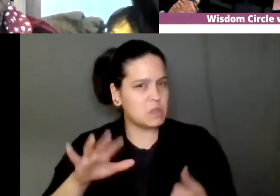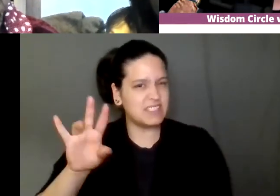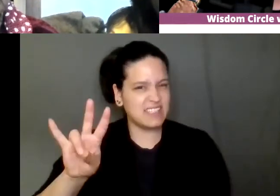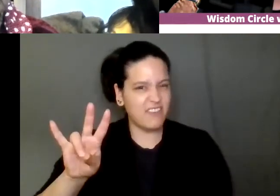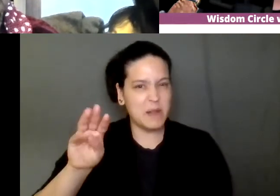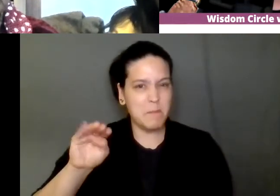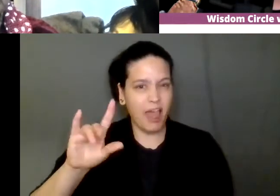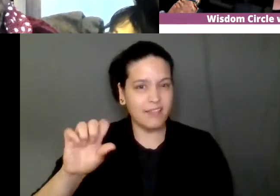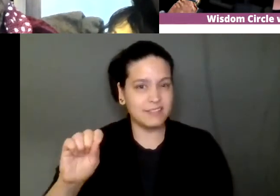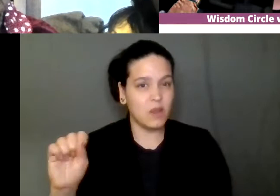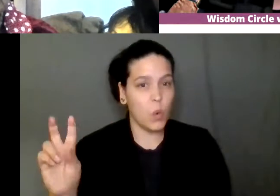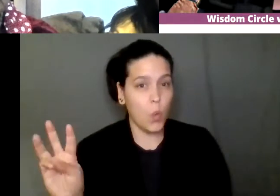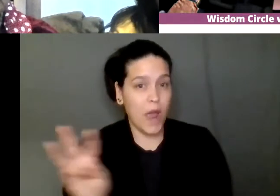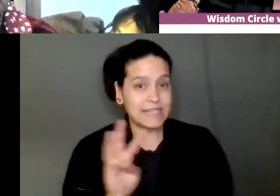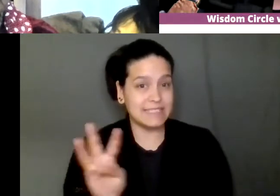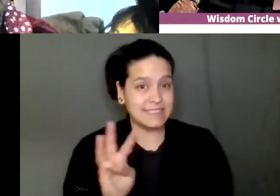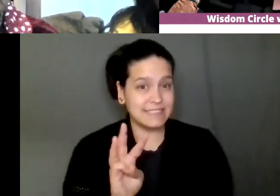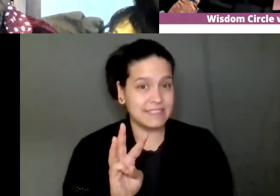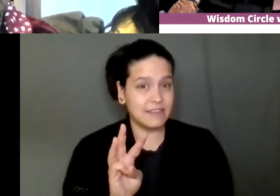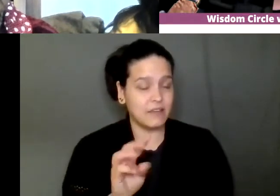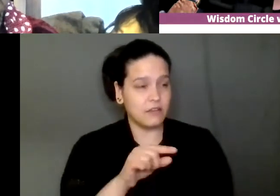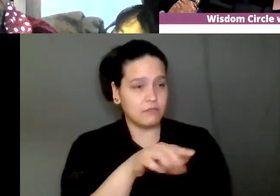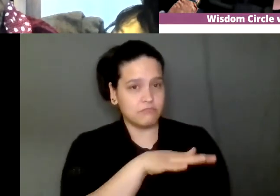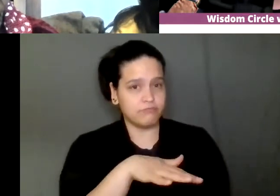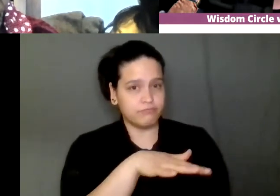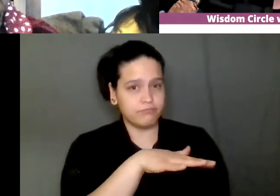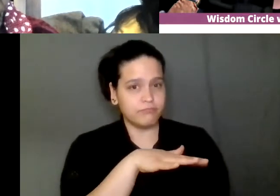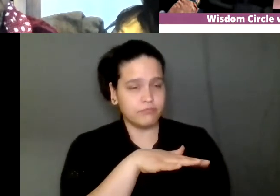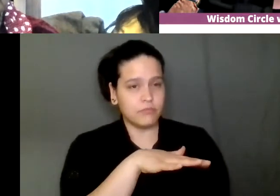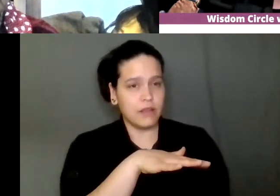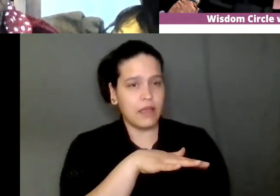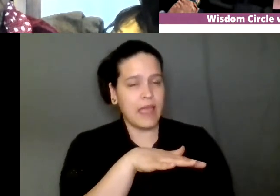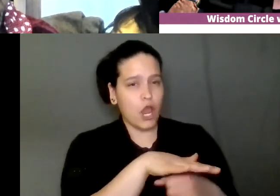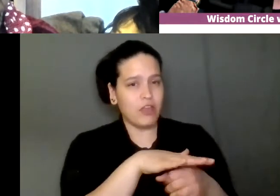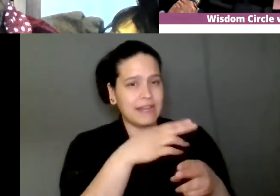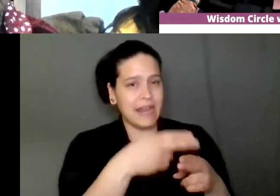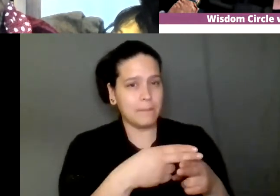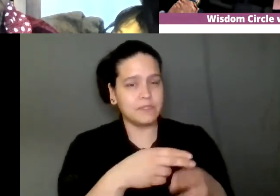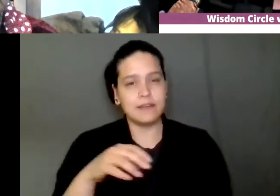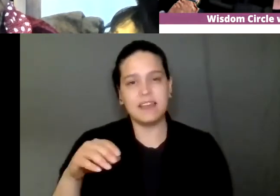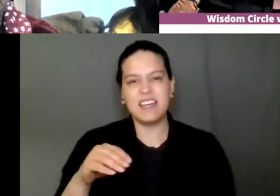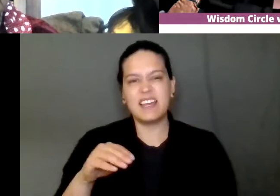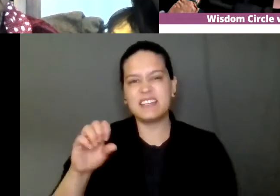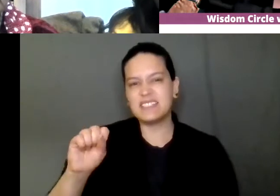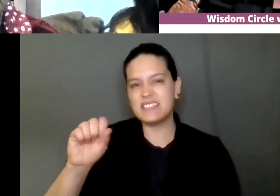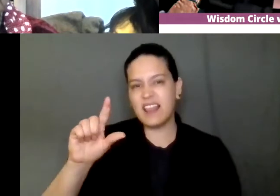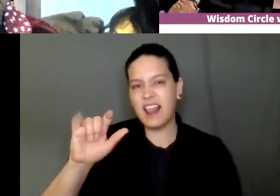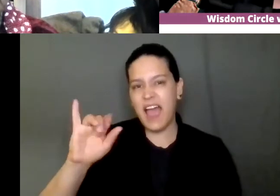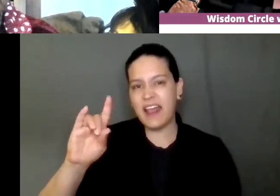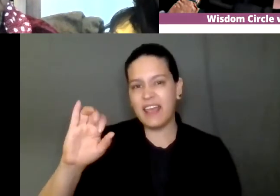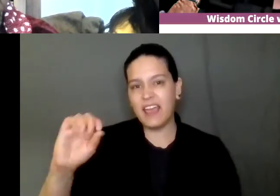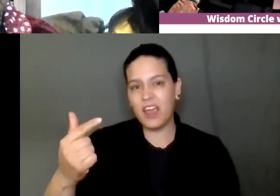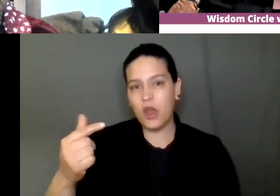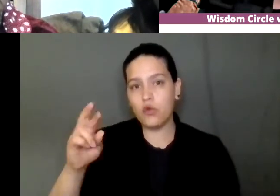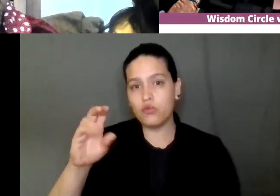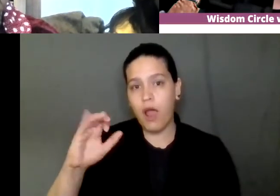7 miles west of the chapter of an area named Sliding Rock after my late